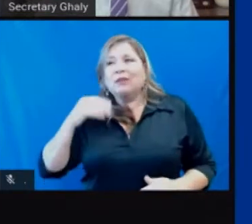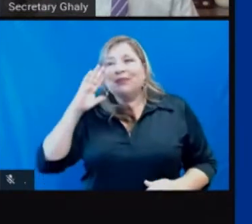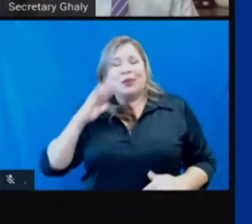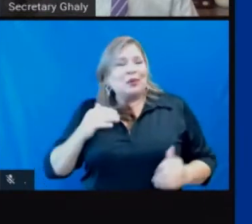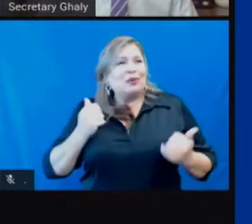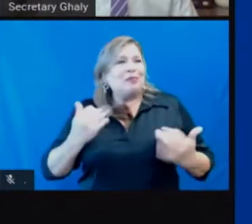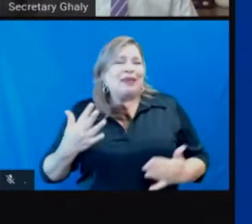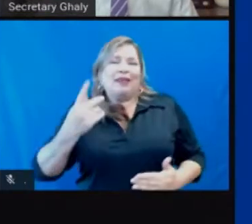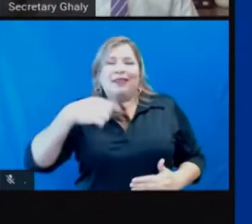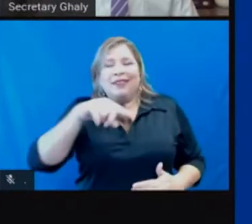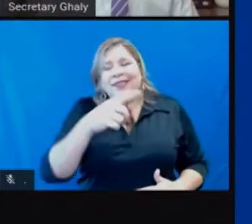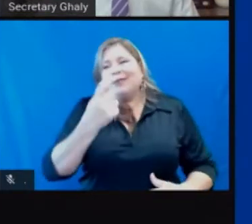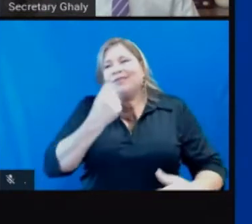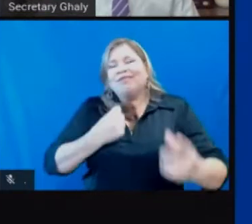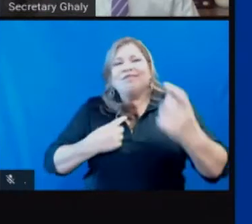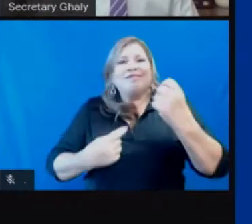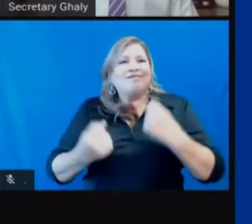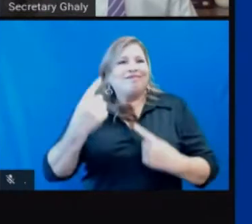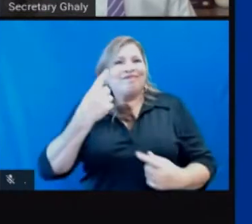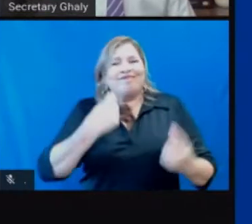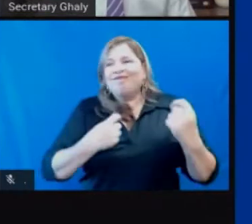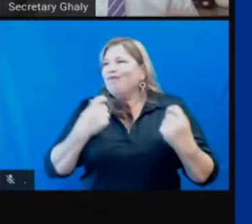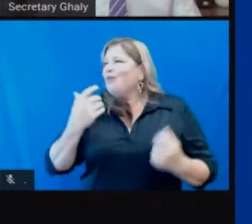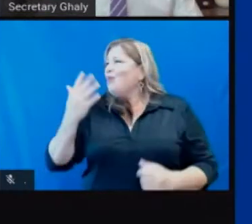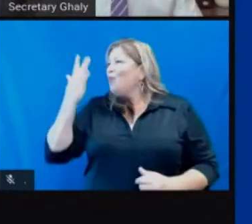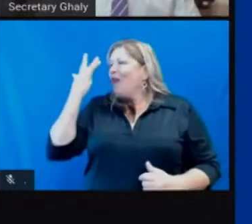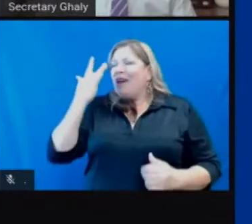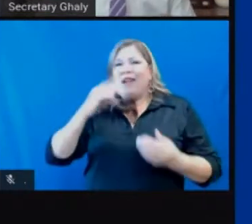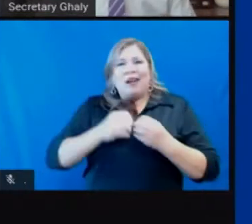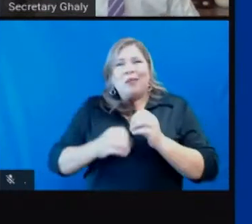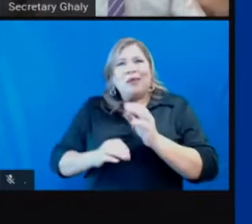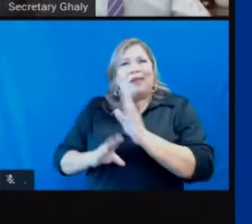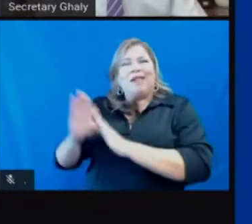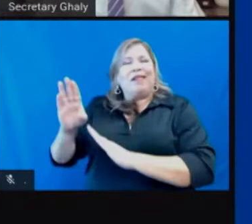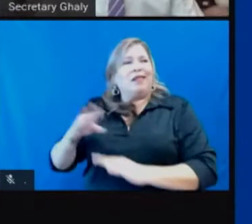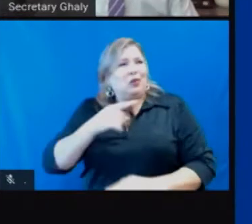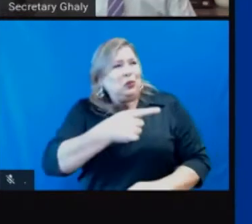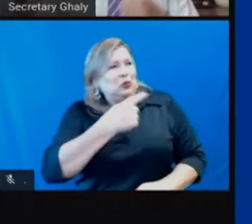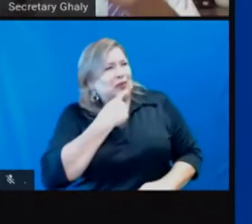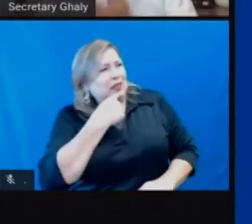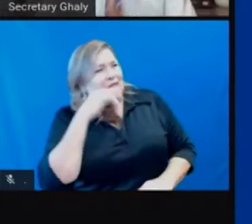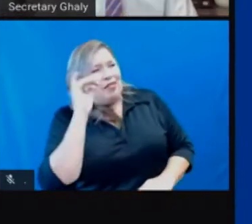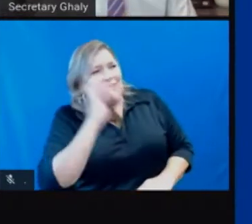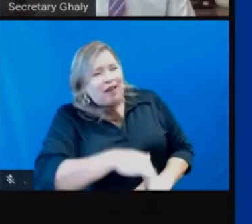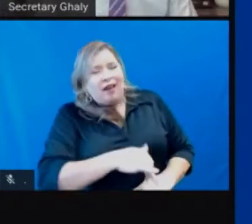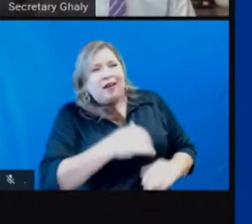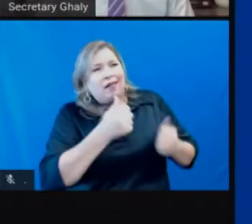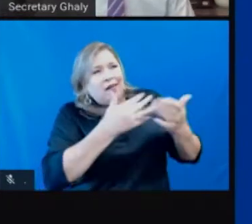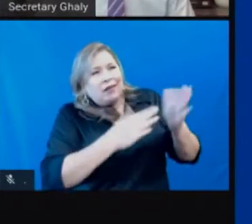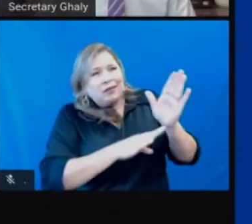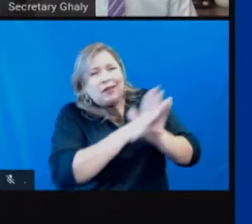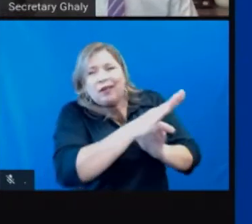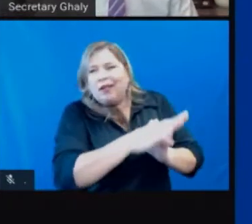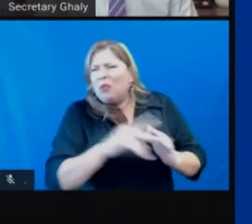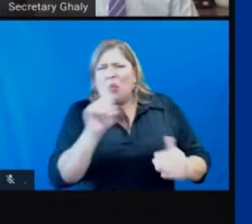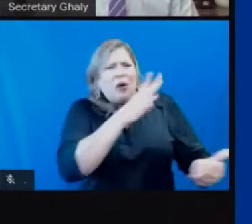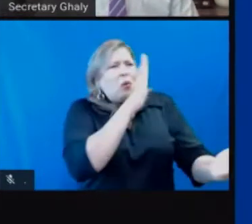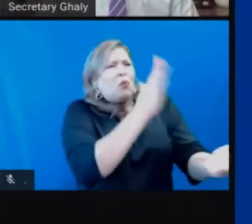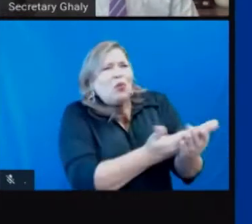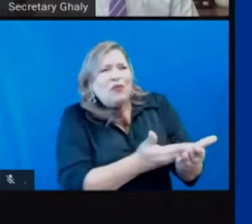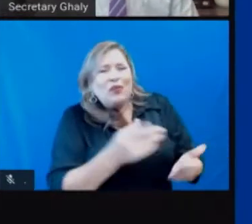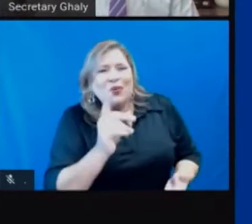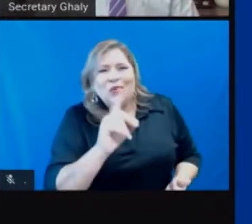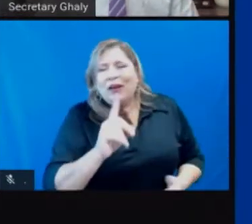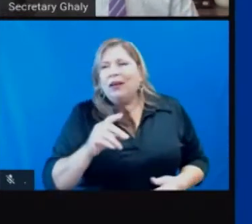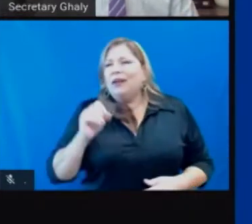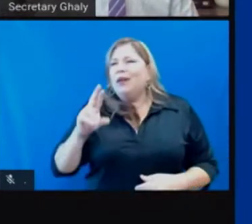on Zooms and press conferences before, well, you say it is this, but where's the evidence? You say it's that. And we do have plenty